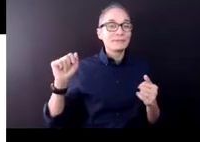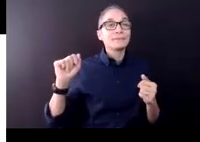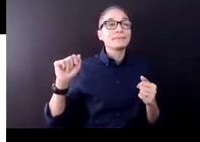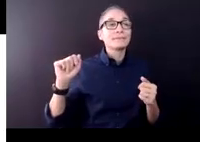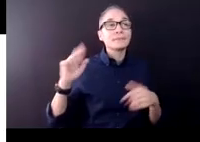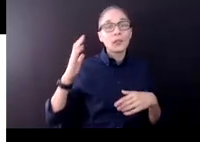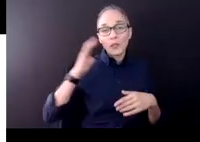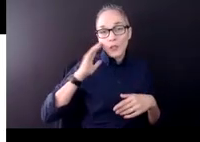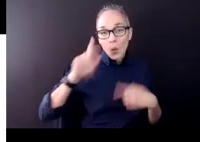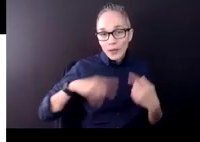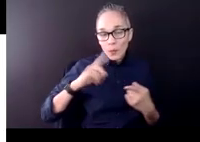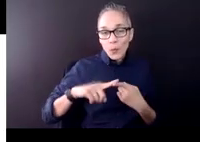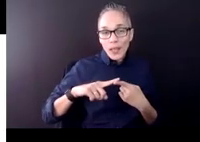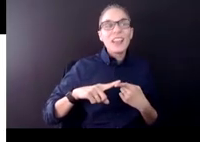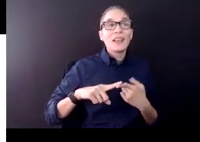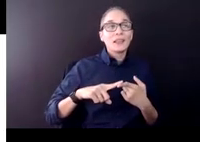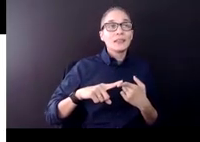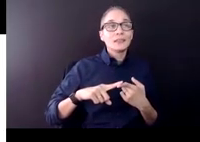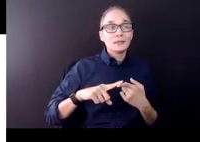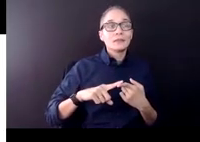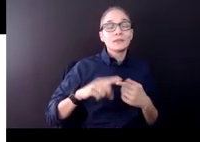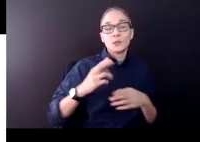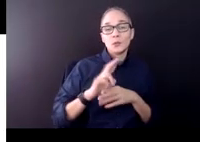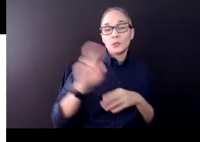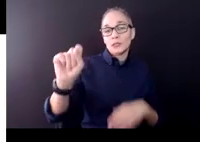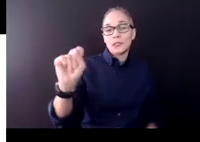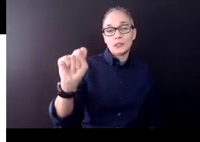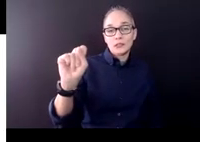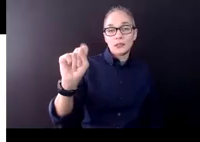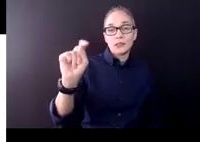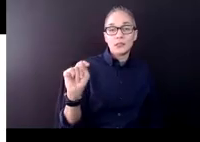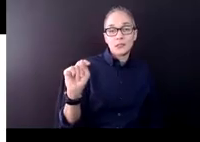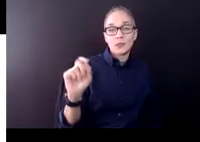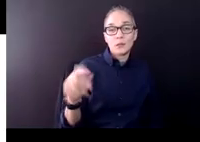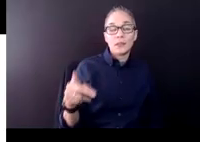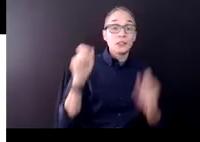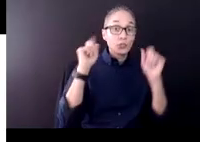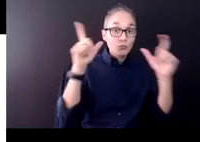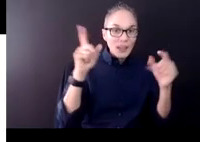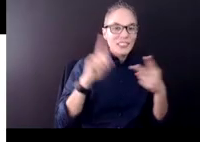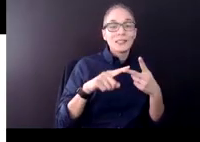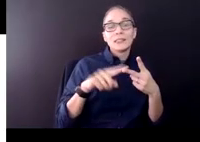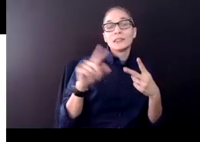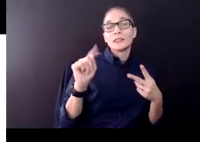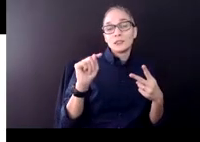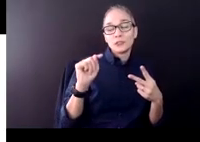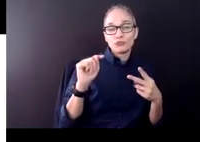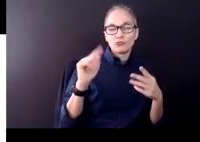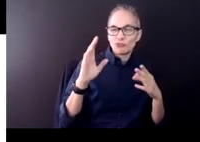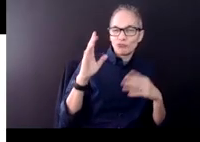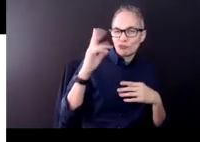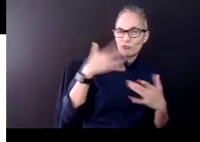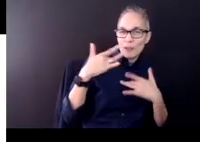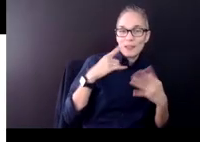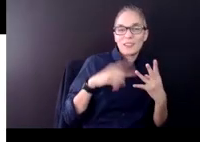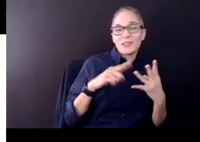Knowing when to fact check AI use the stop method. And so the S stands for surprising, the T stands for troubling, O stands